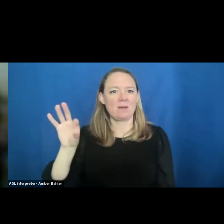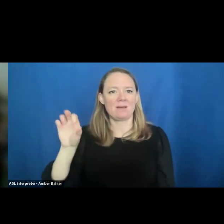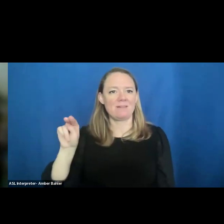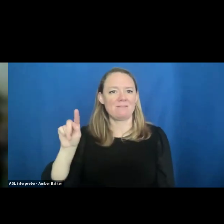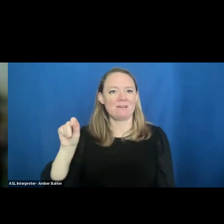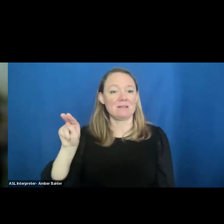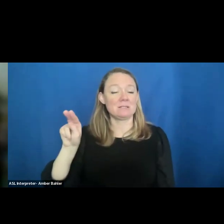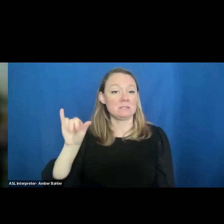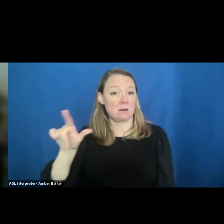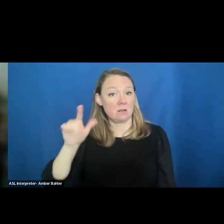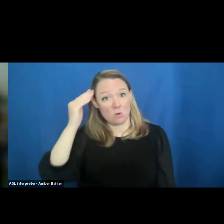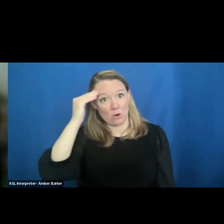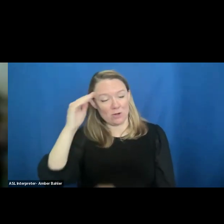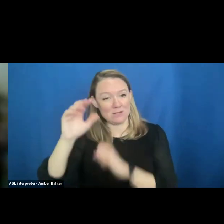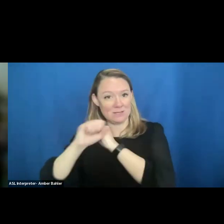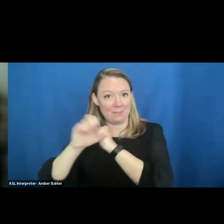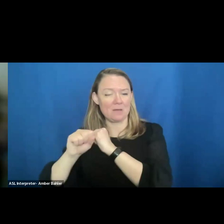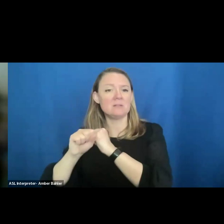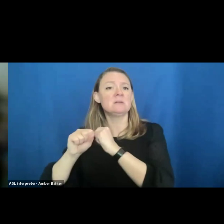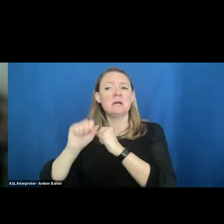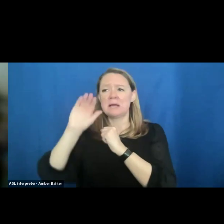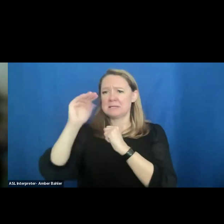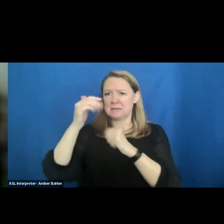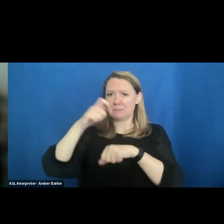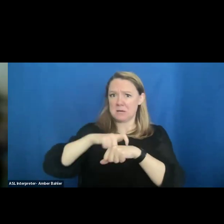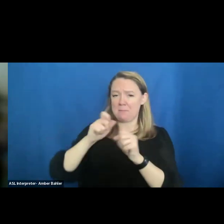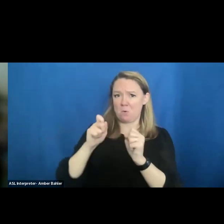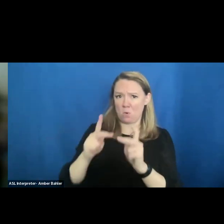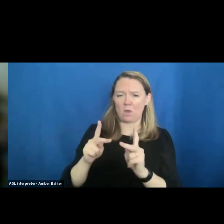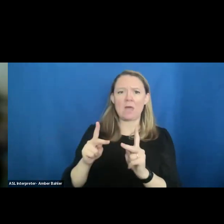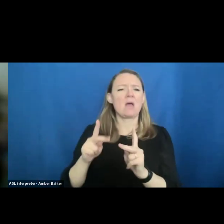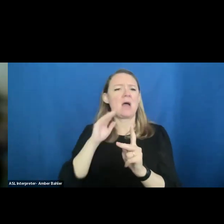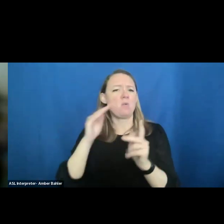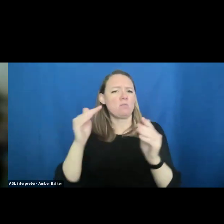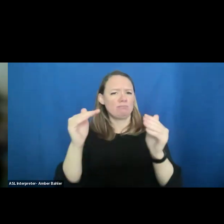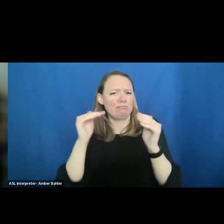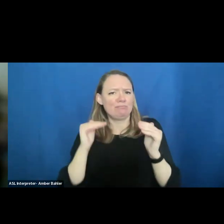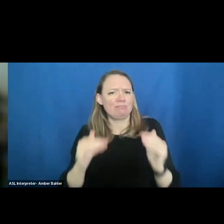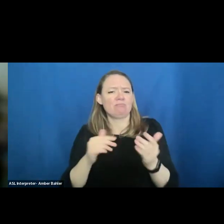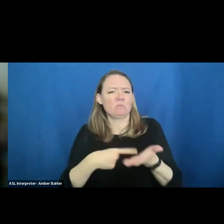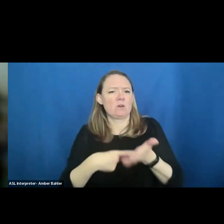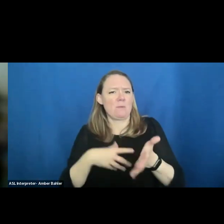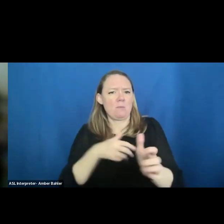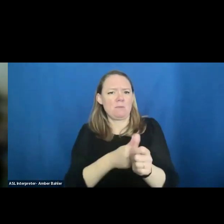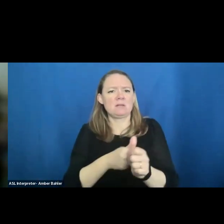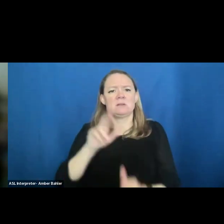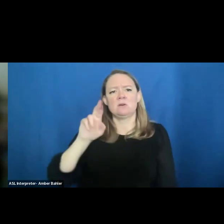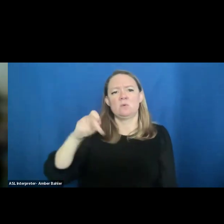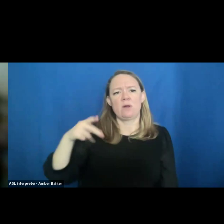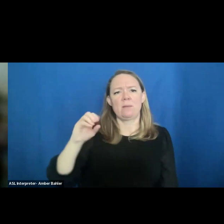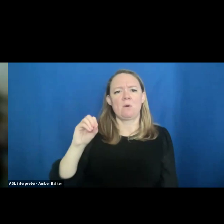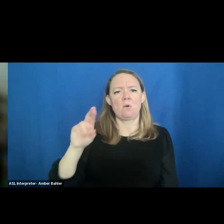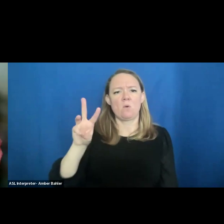on time. I'm going to move to our updates. Rep Orwell, I want to turn over to you to do the legislative update. We'll have